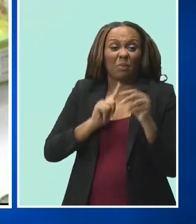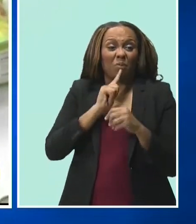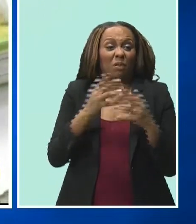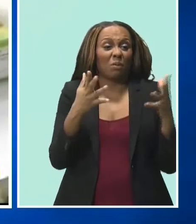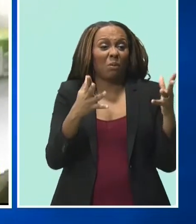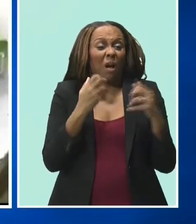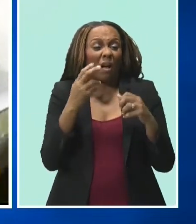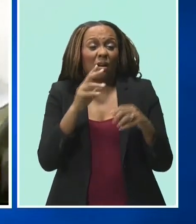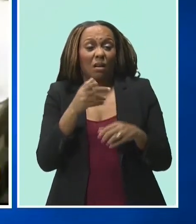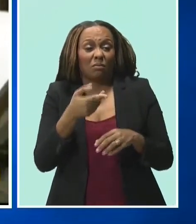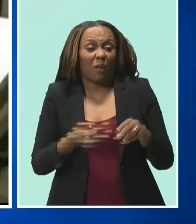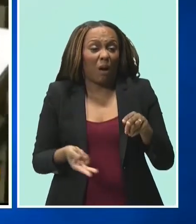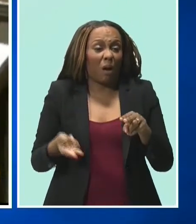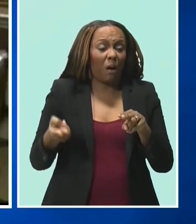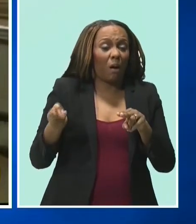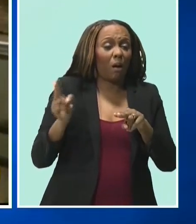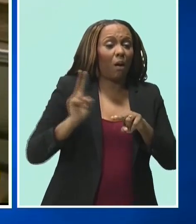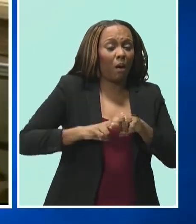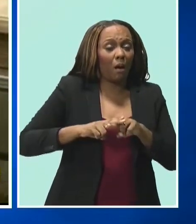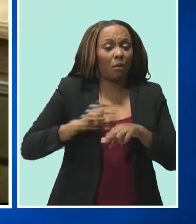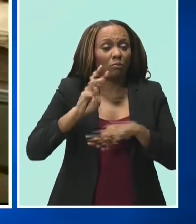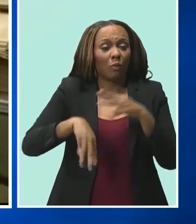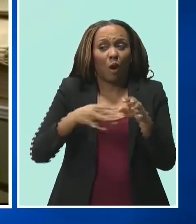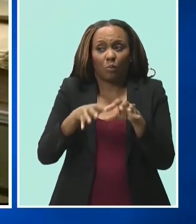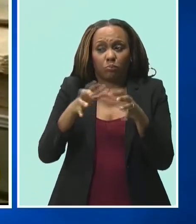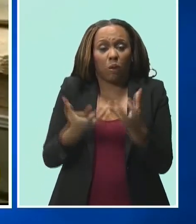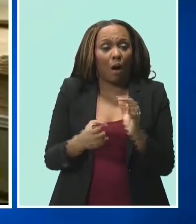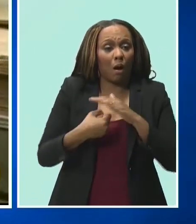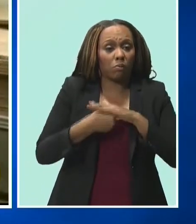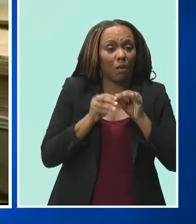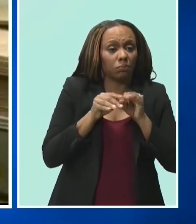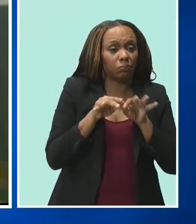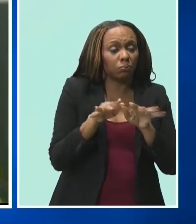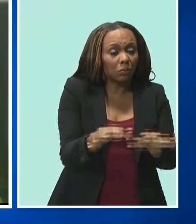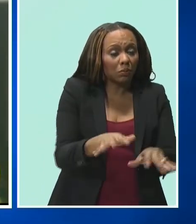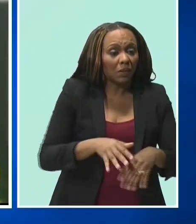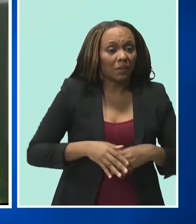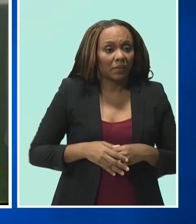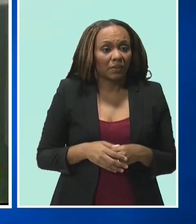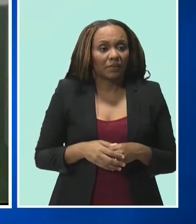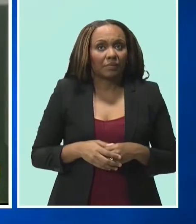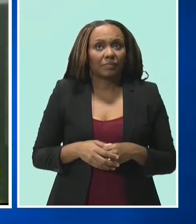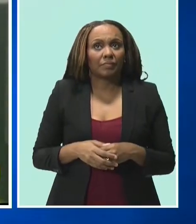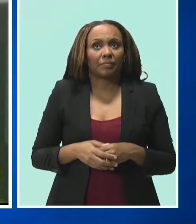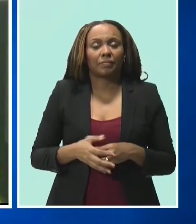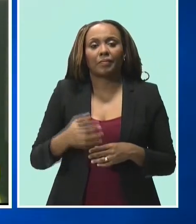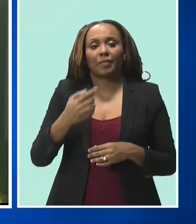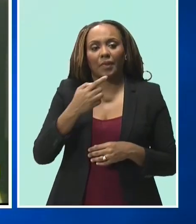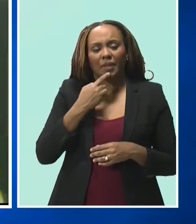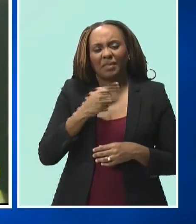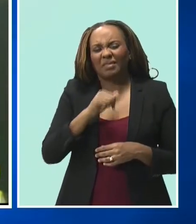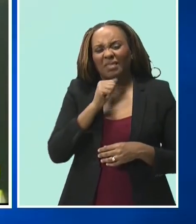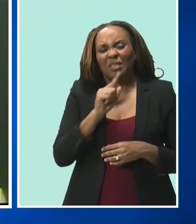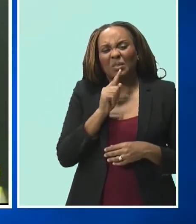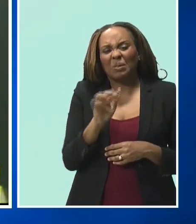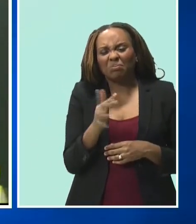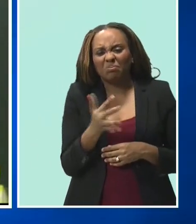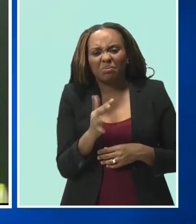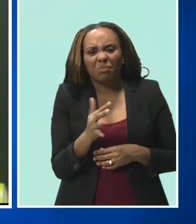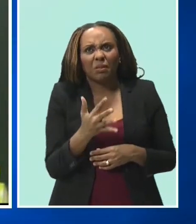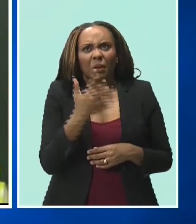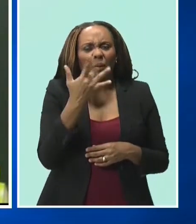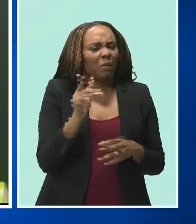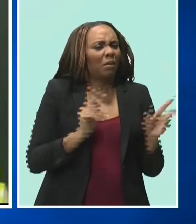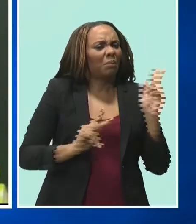increased significantly since the global outbreak of the COVID-19 pandemic. Mr. Harris admits that he's not sure what is causing